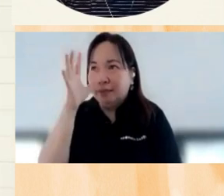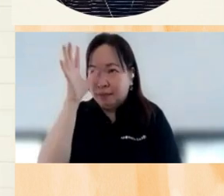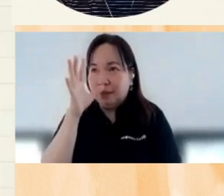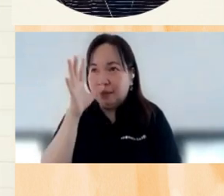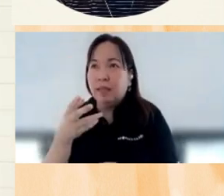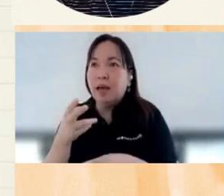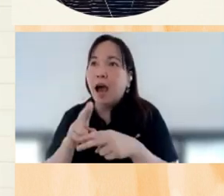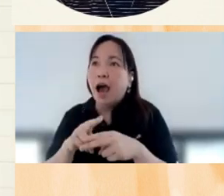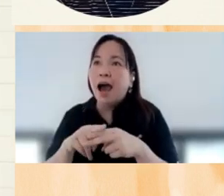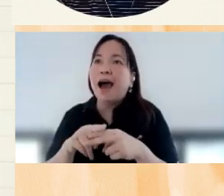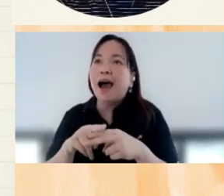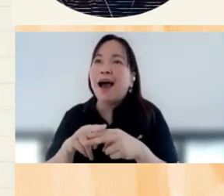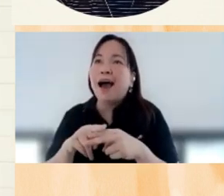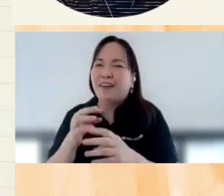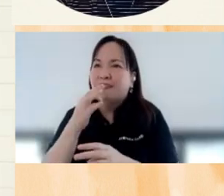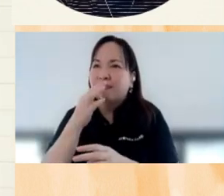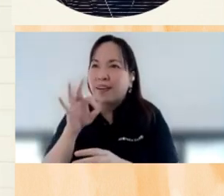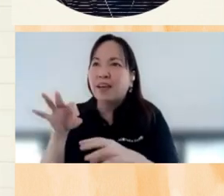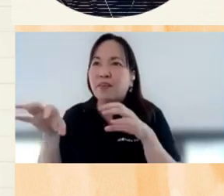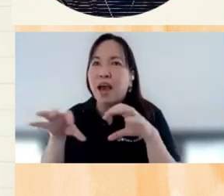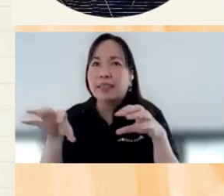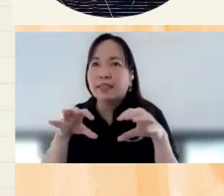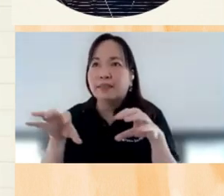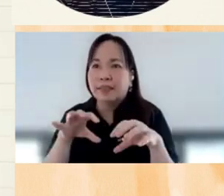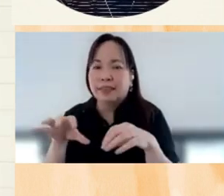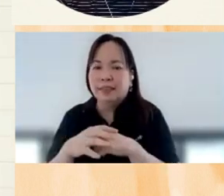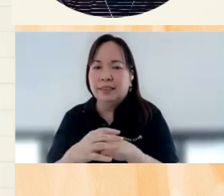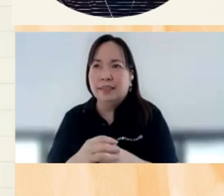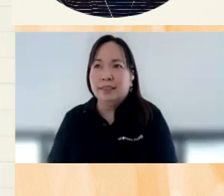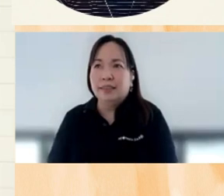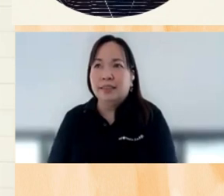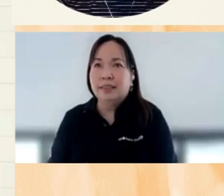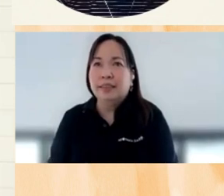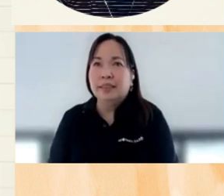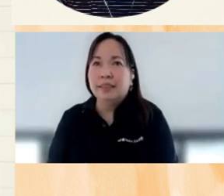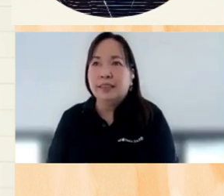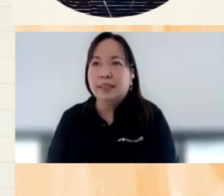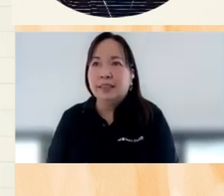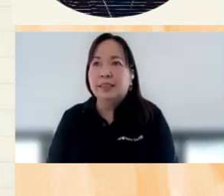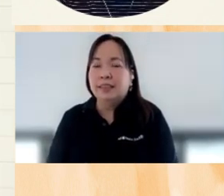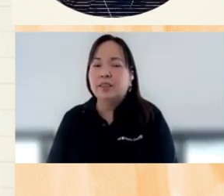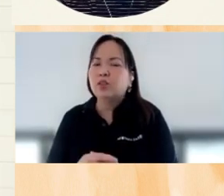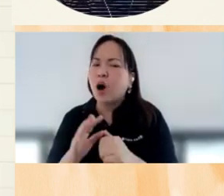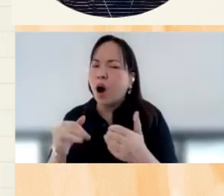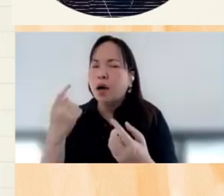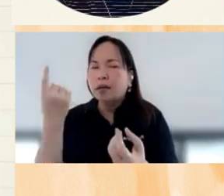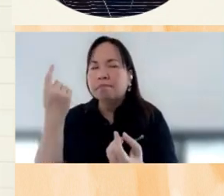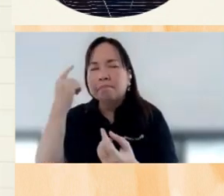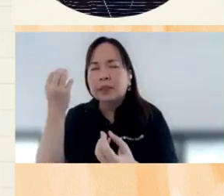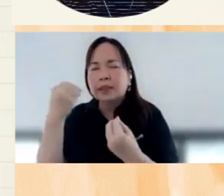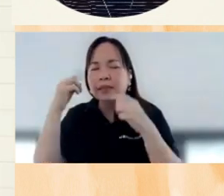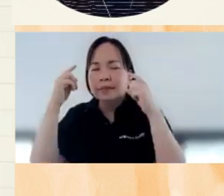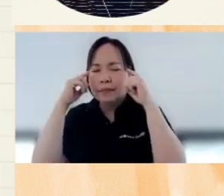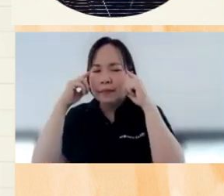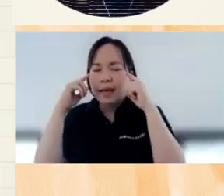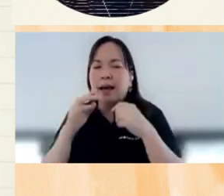A technique to calm the mind is the 5-4-3-2-1 mindfulness exercise. So this